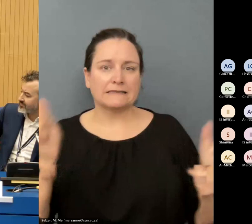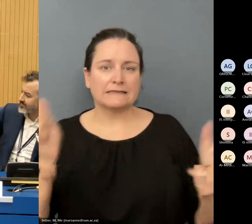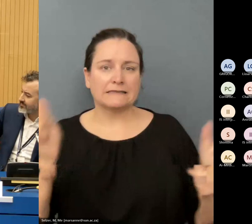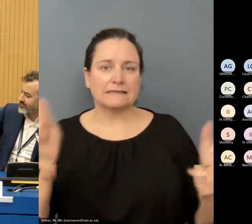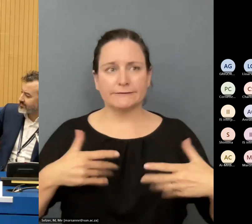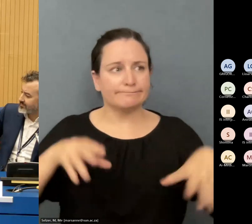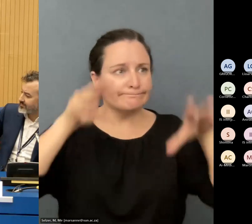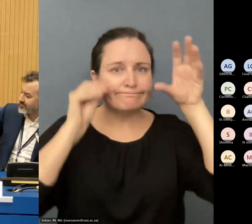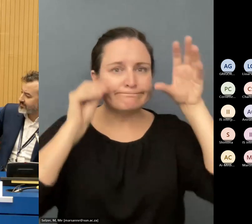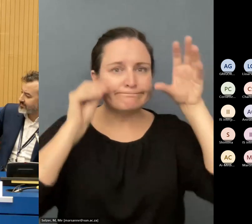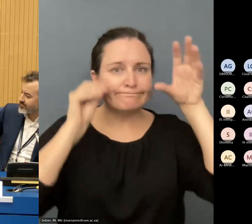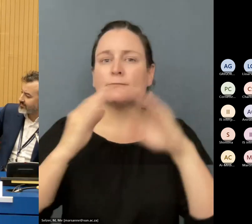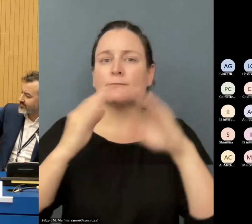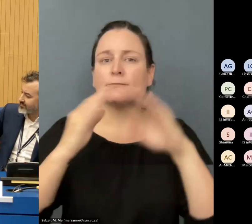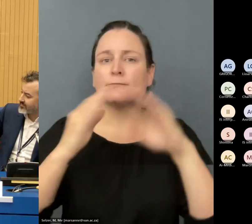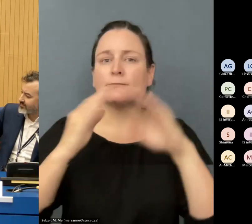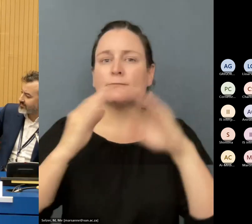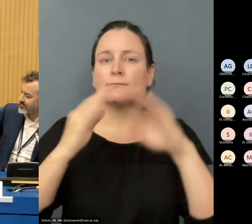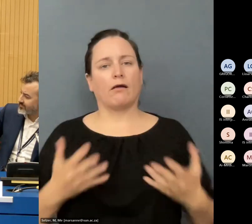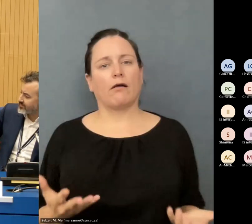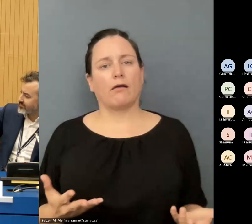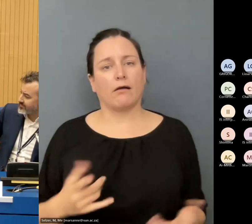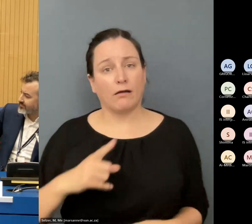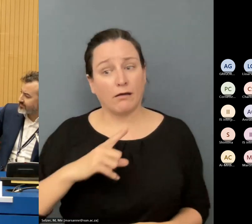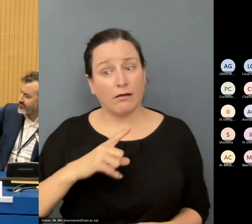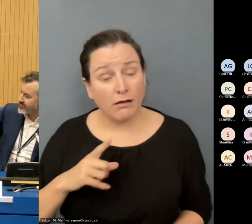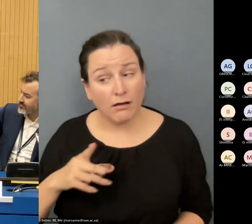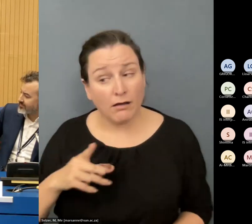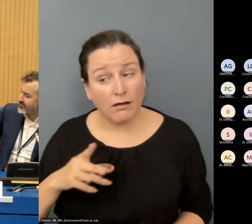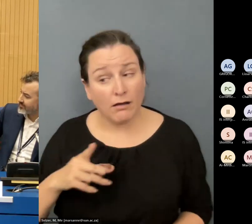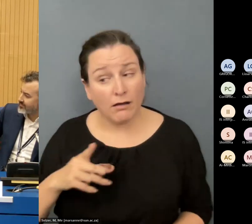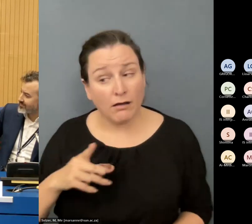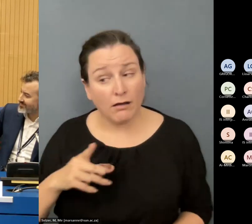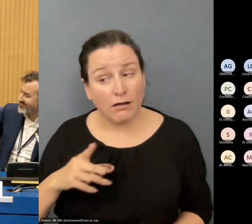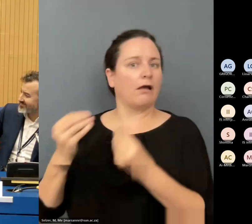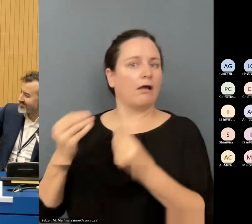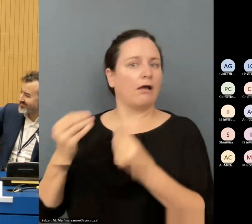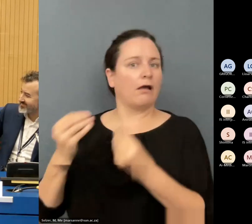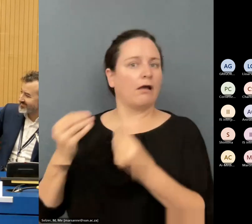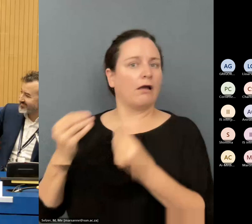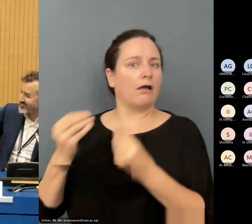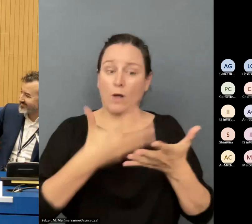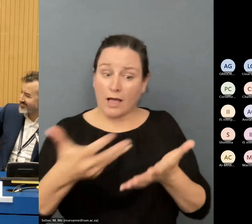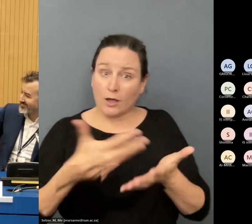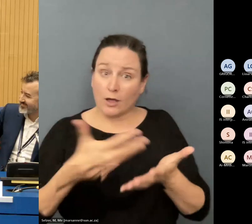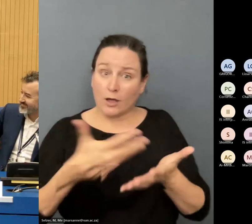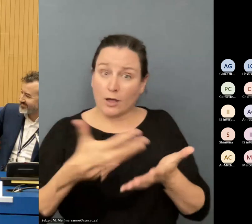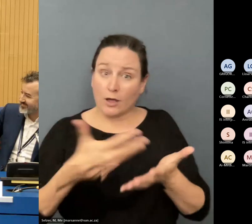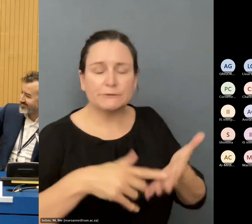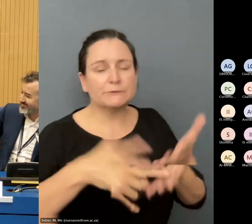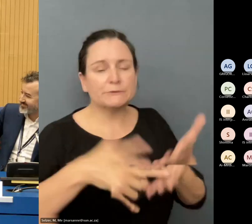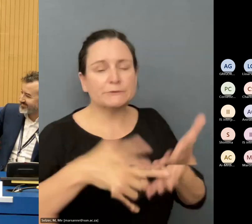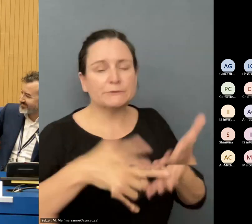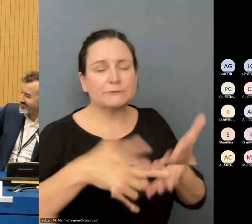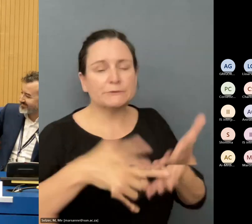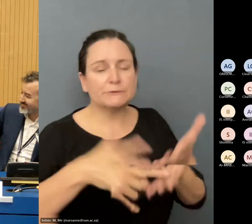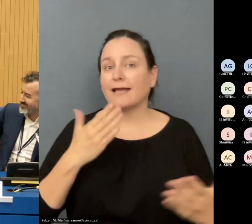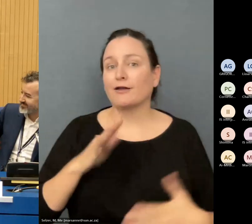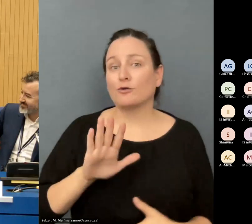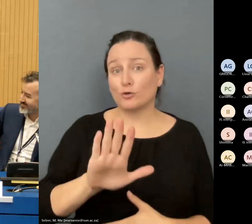is not being able to be exercised. So people like you are really making a difference for everyone so they